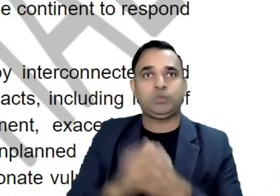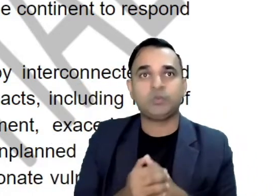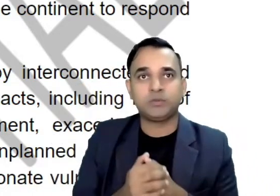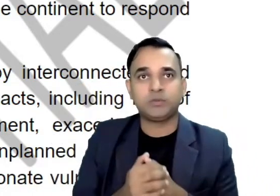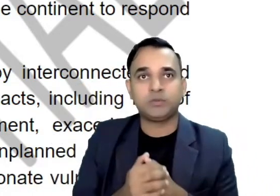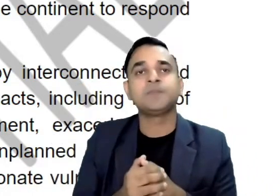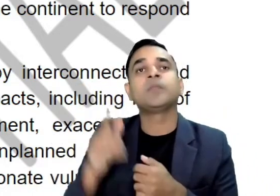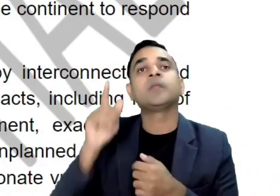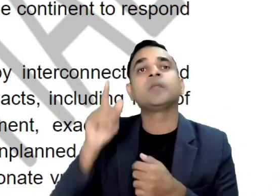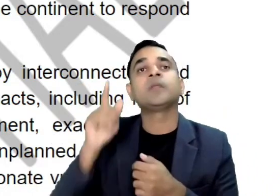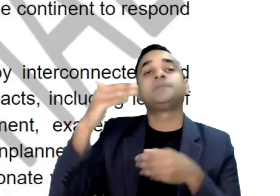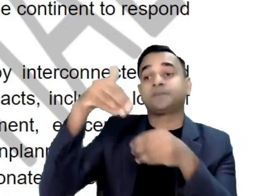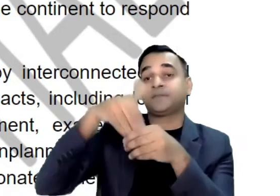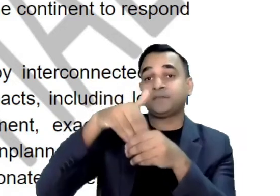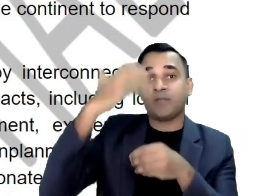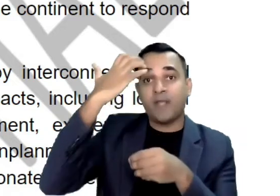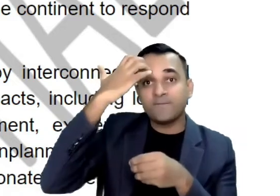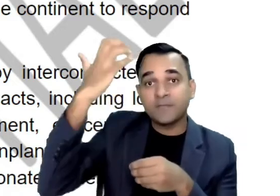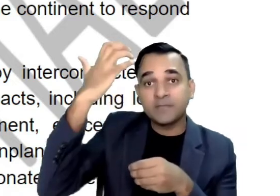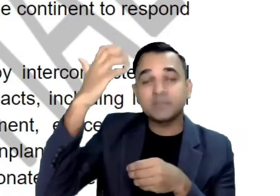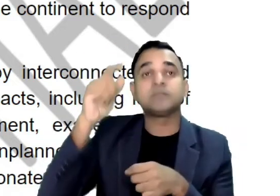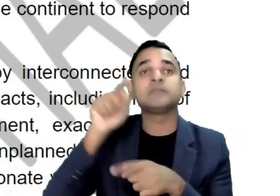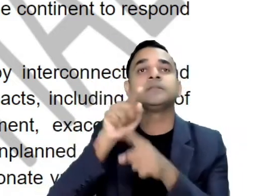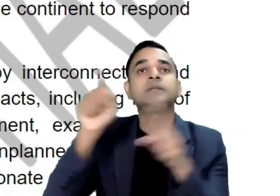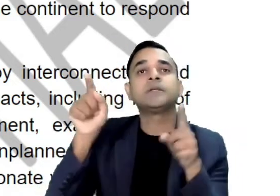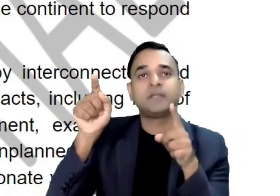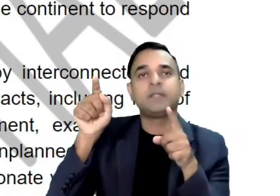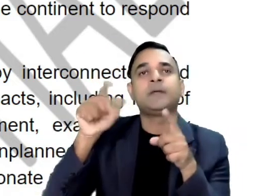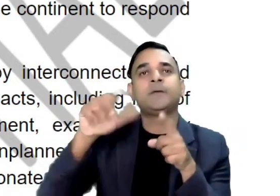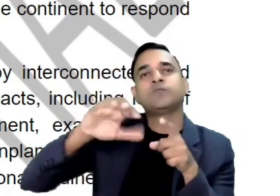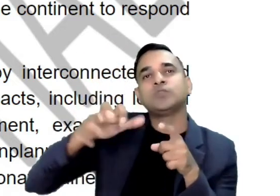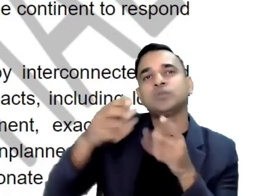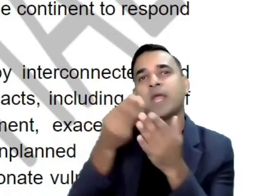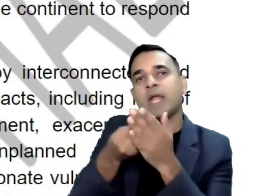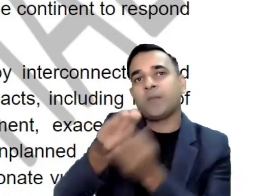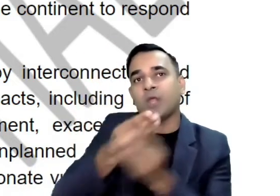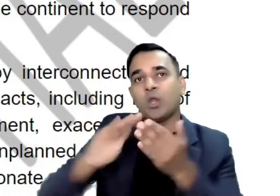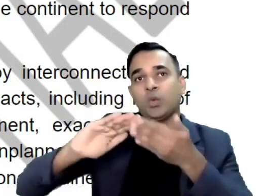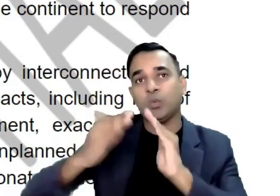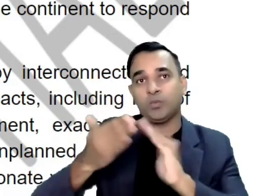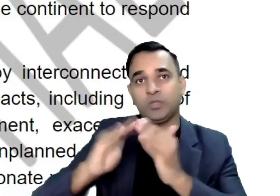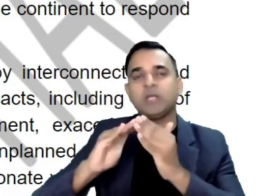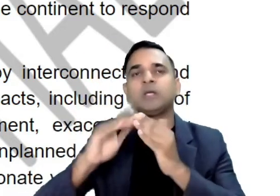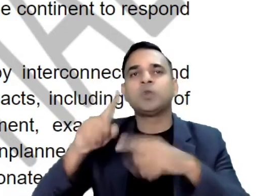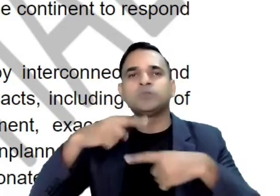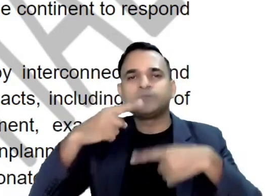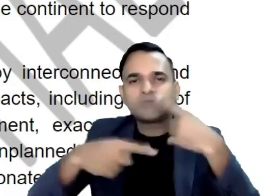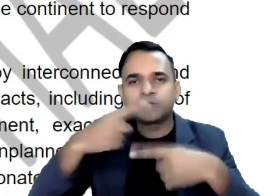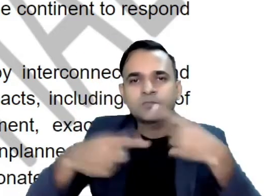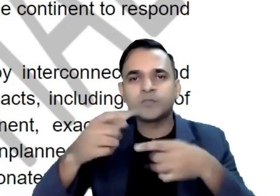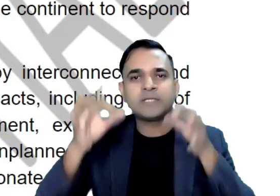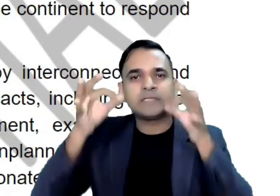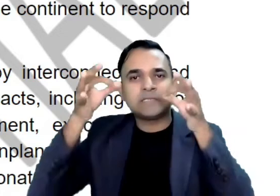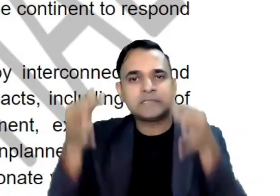Common Position to the 2019 Global Platform for Disaster Risk Reduction, including the development and implementation of disaster